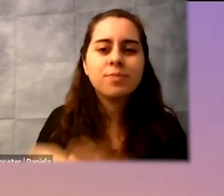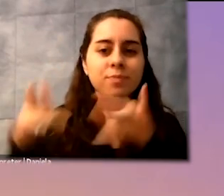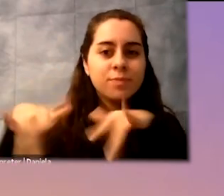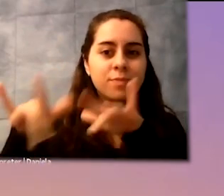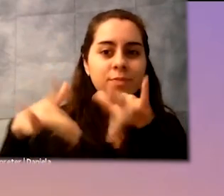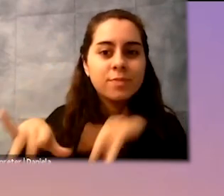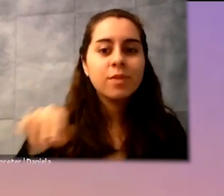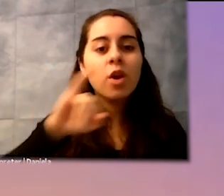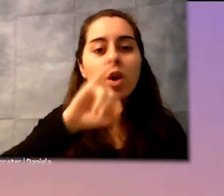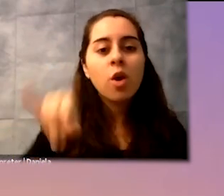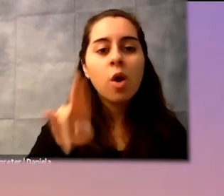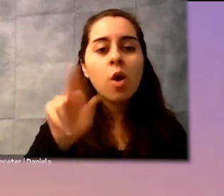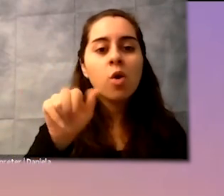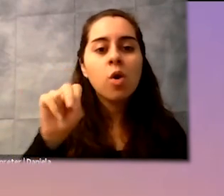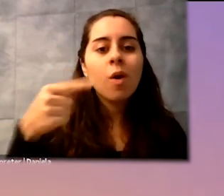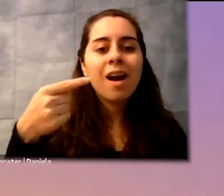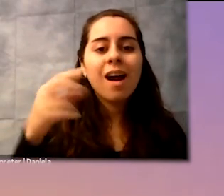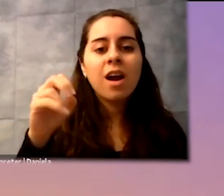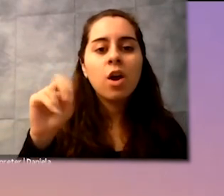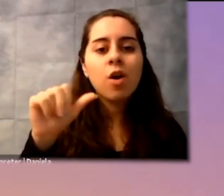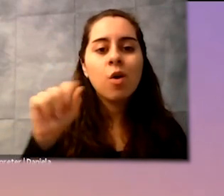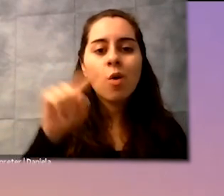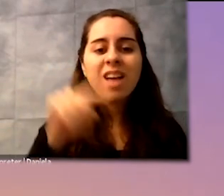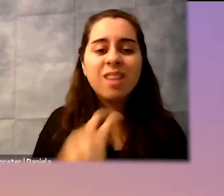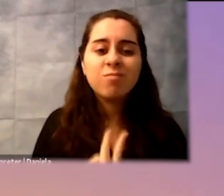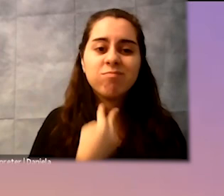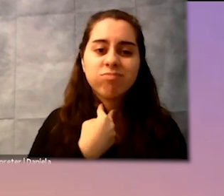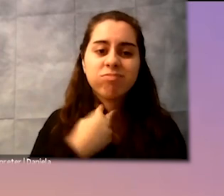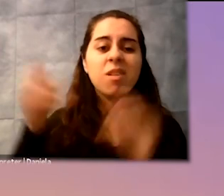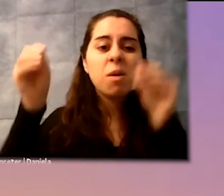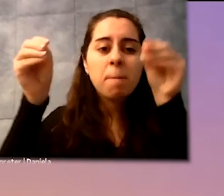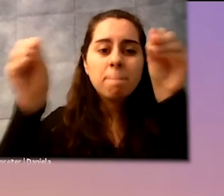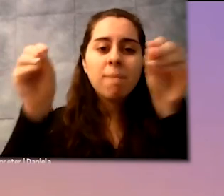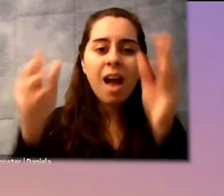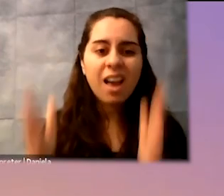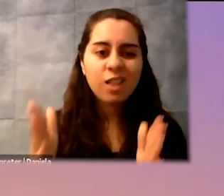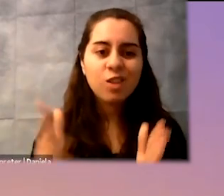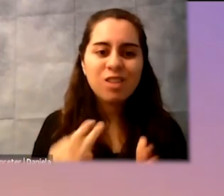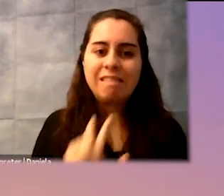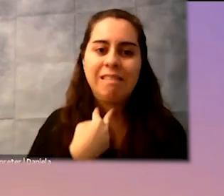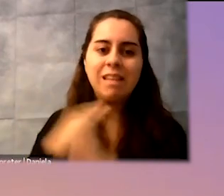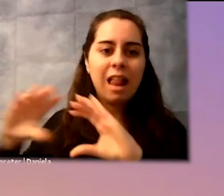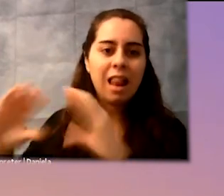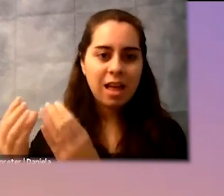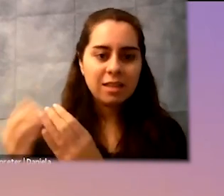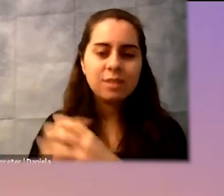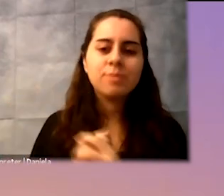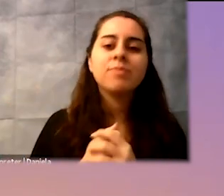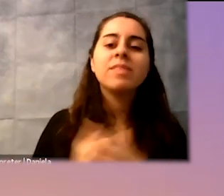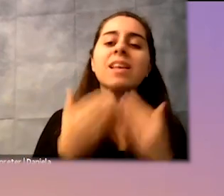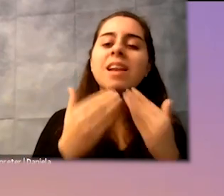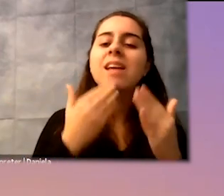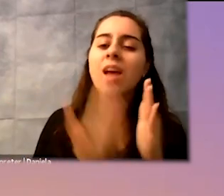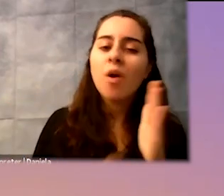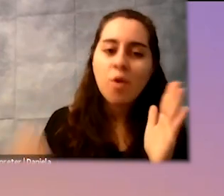actually teaching right now as we speak, which is why he was not able to join us in person. And I also want to thank once again the